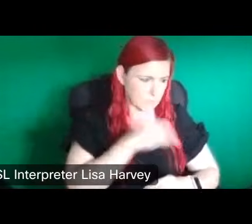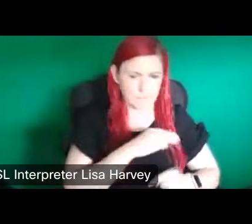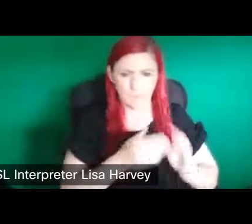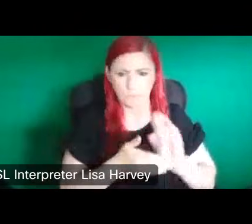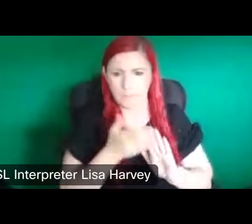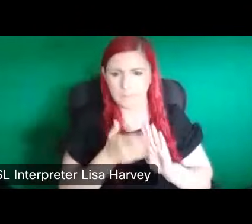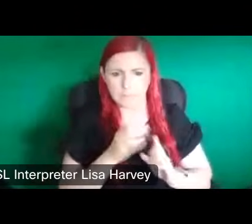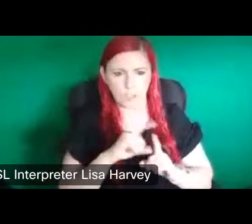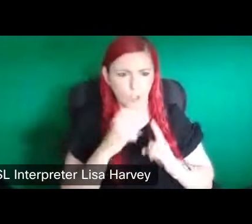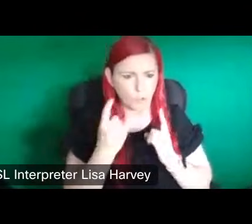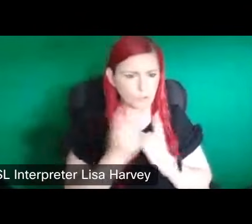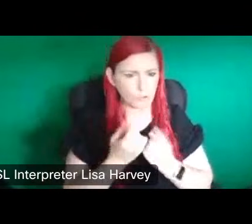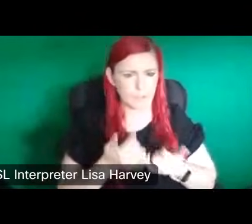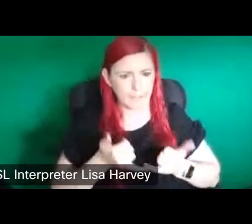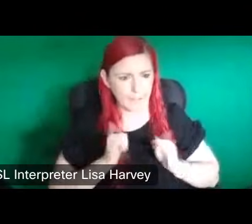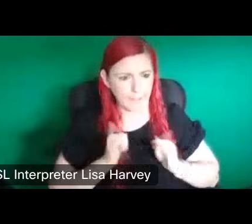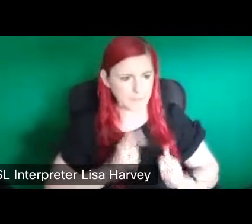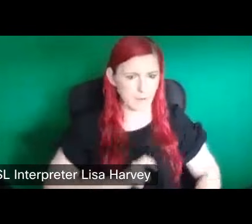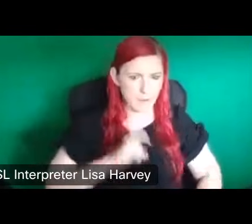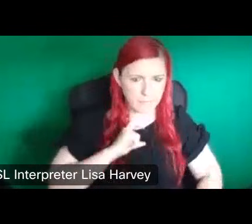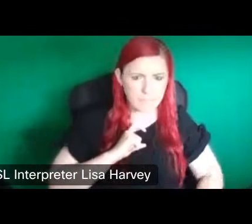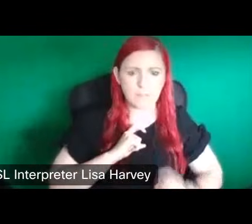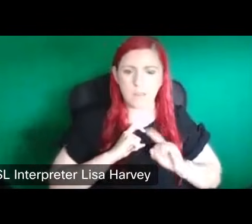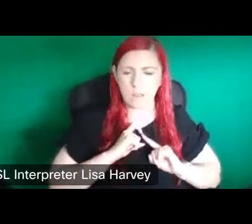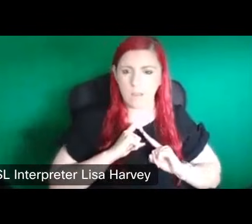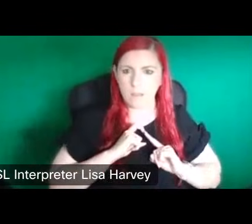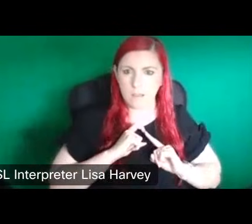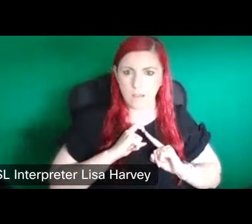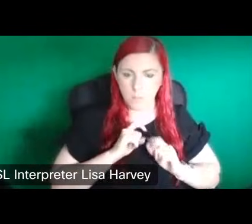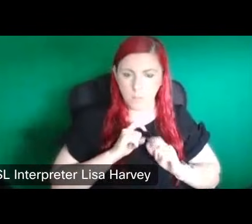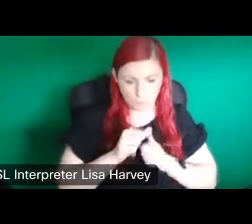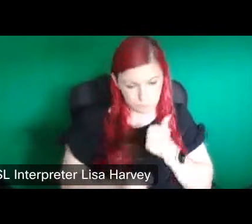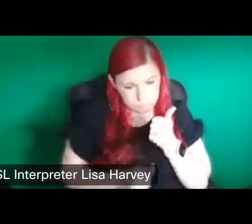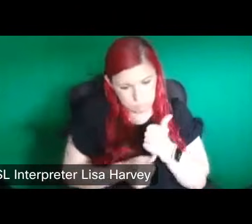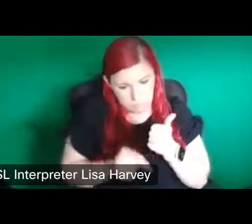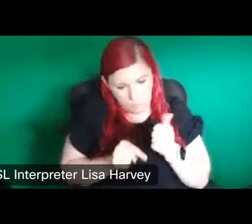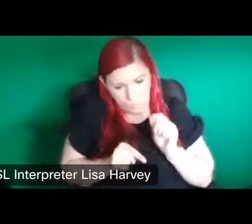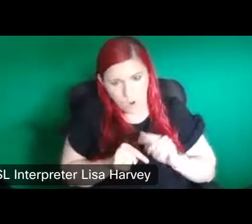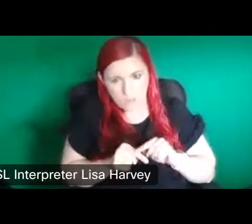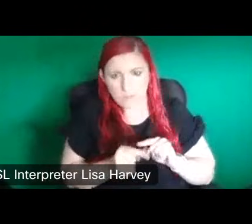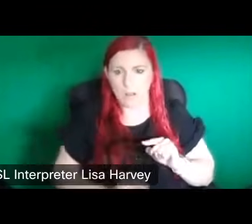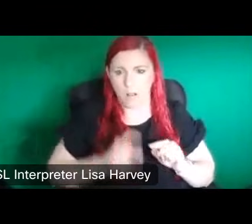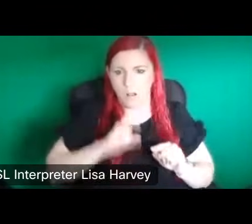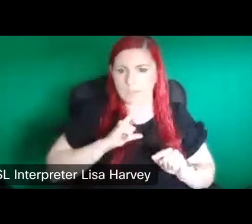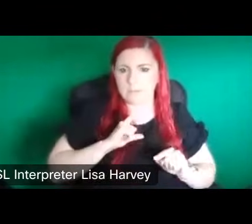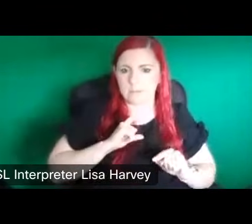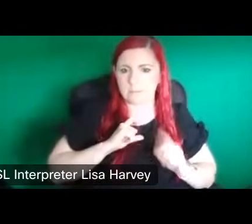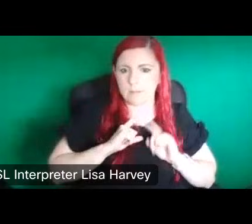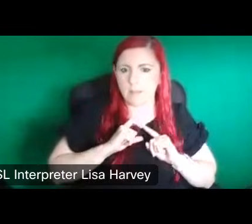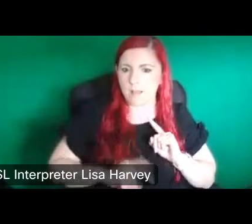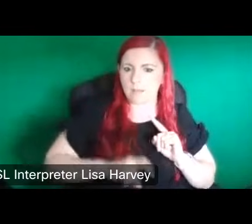and confidence. The cornerstone to open disclosure is confidence. Confidence in the